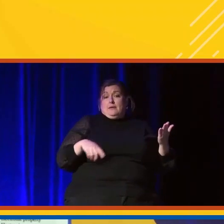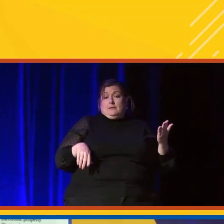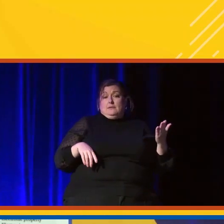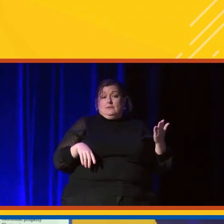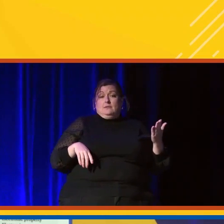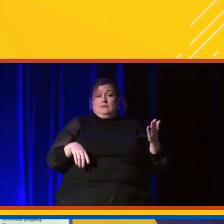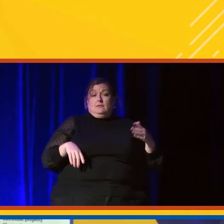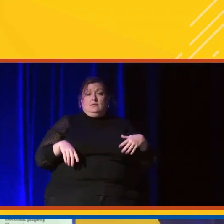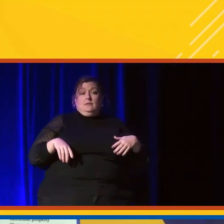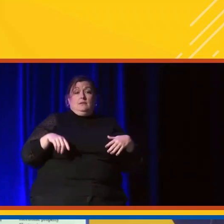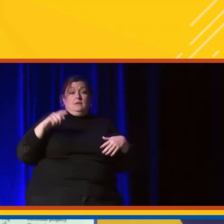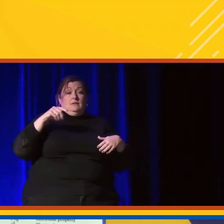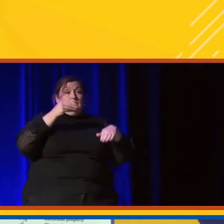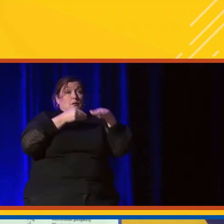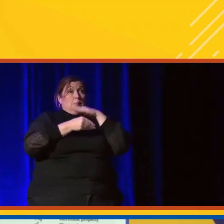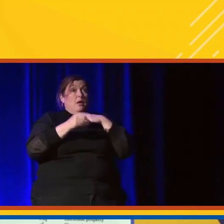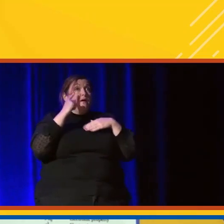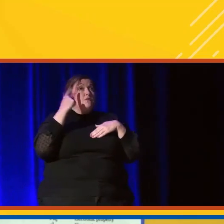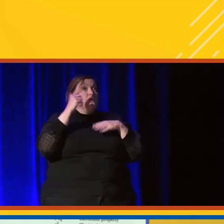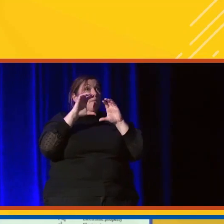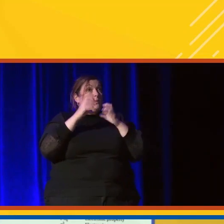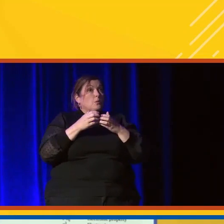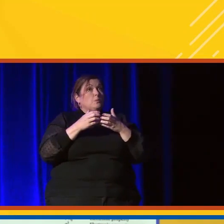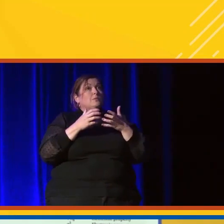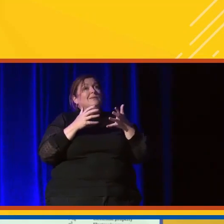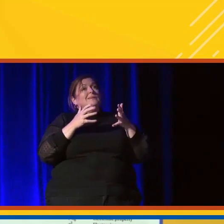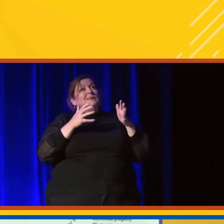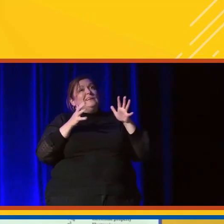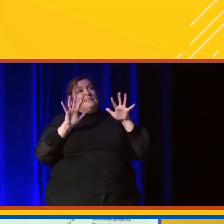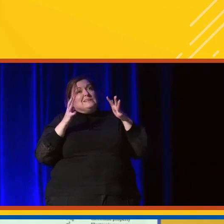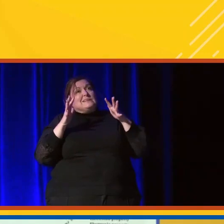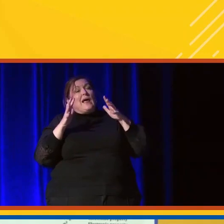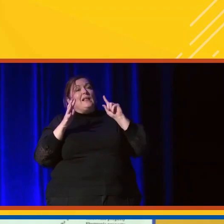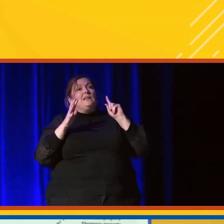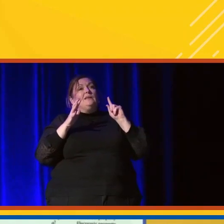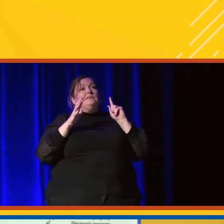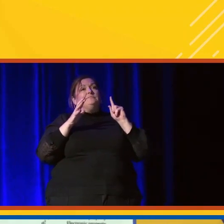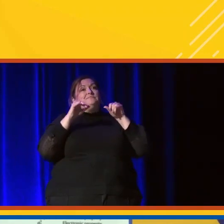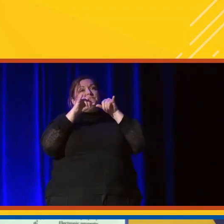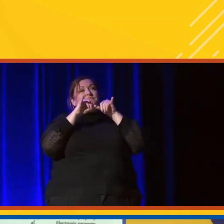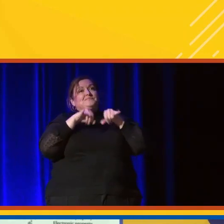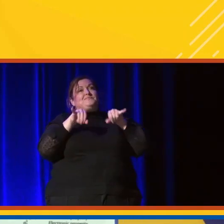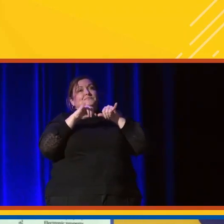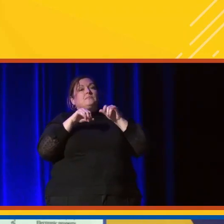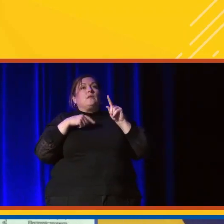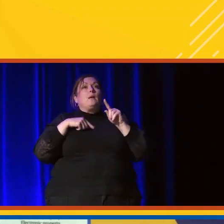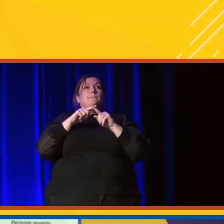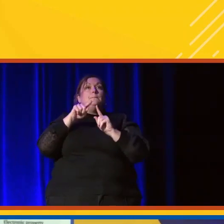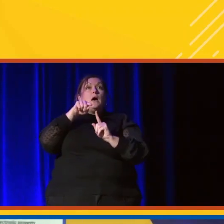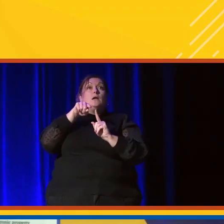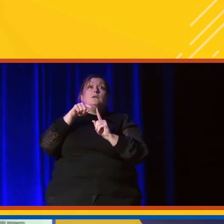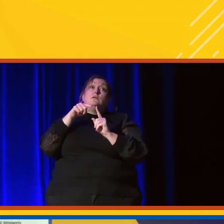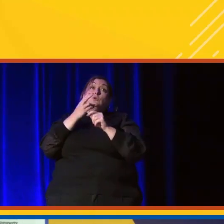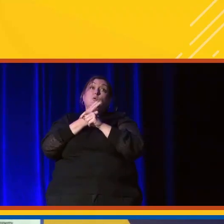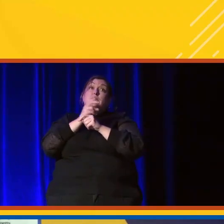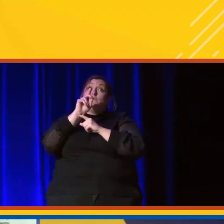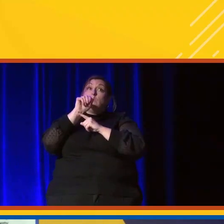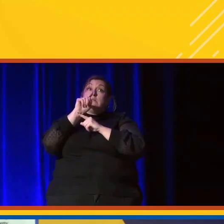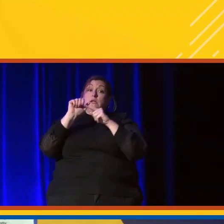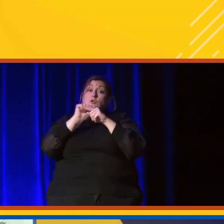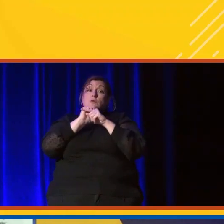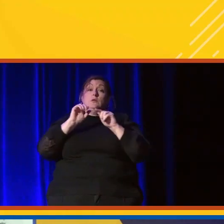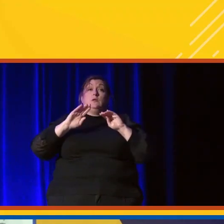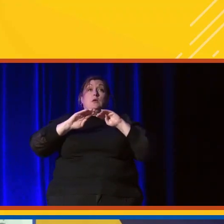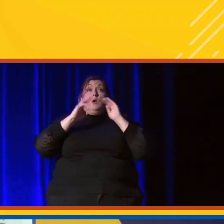This is a plug for a thing in my group that's slightly orthogonal to what I'm talking about, but it is the source of a lot of the data we use to train our models. This is called the